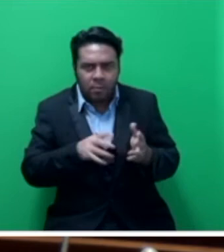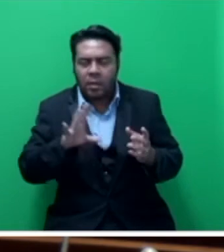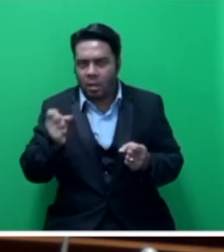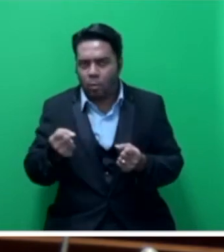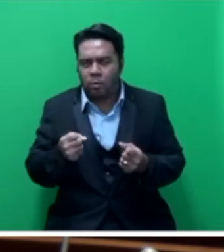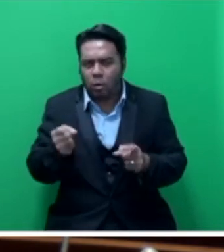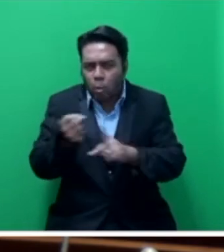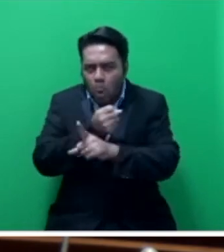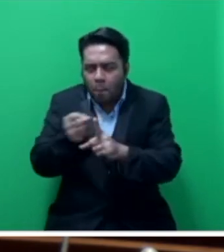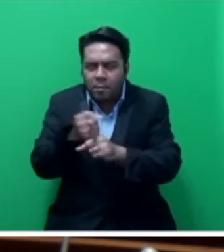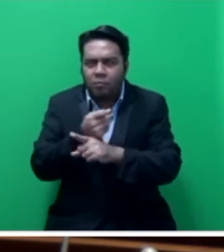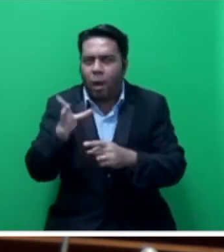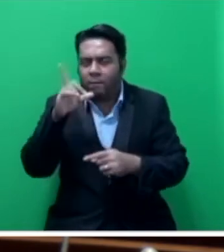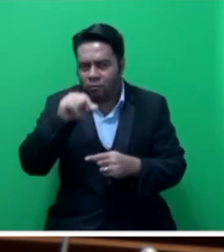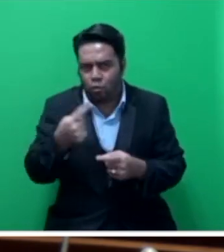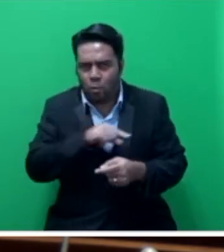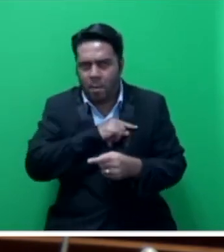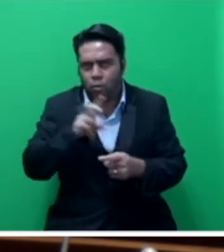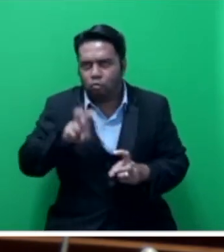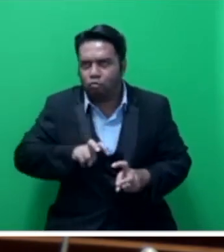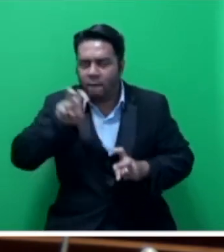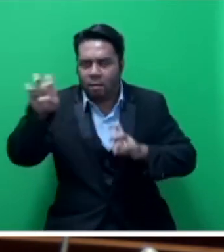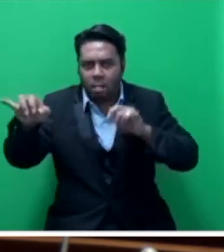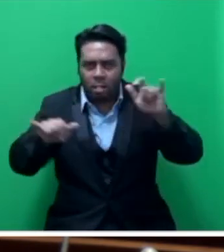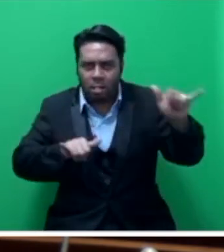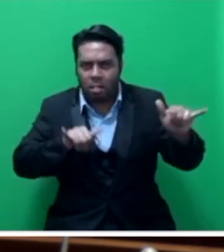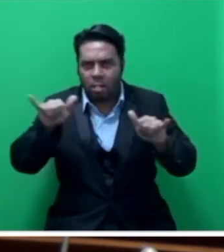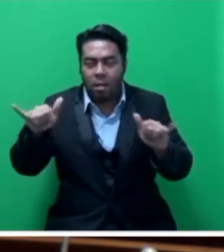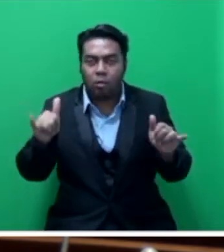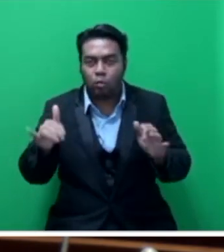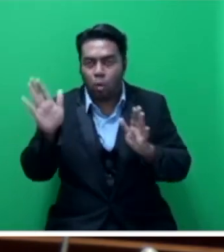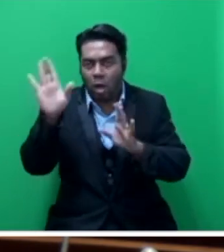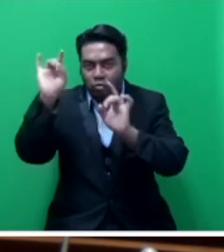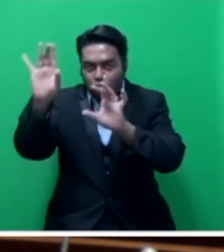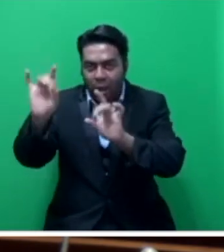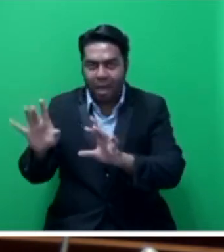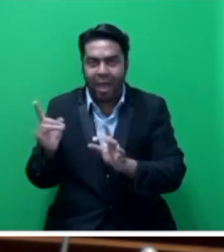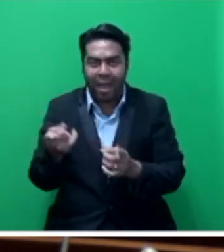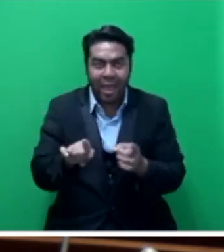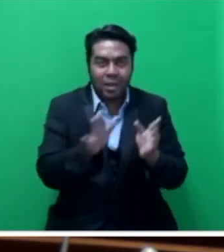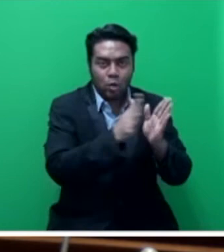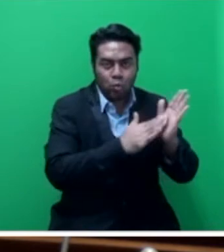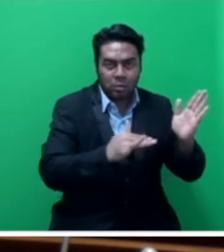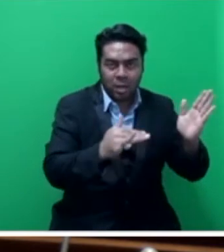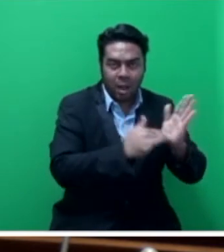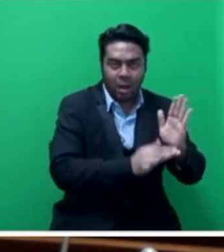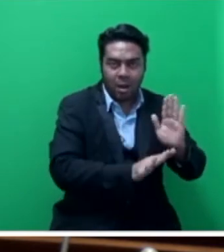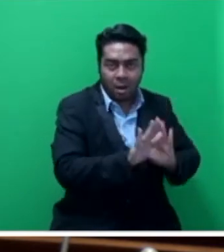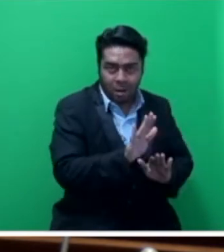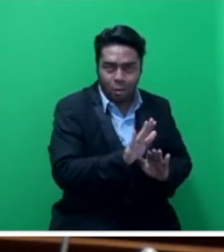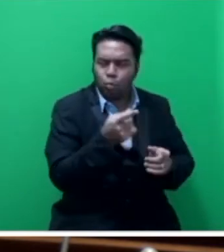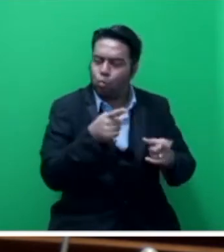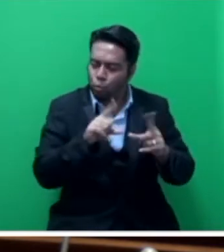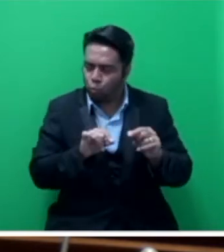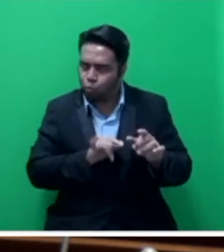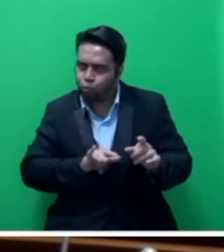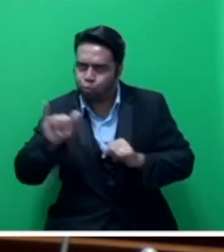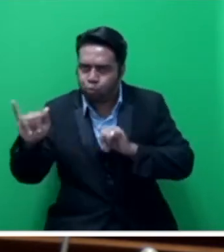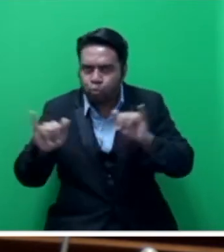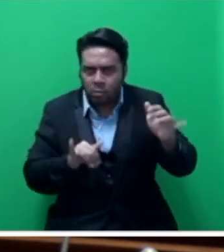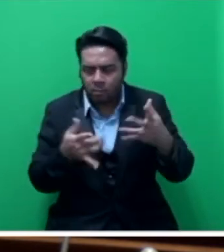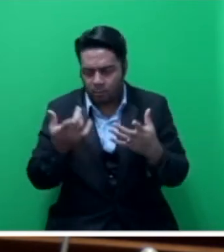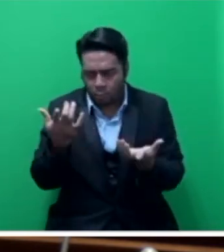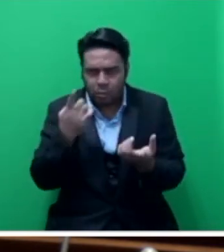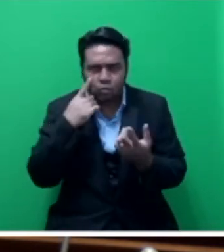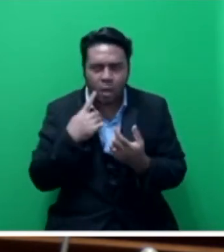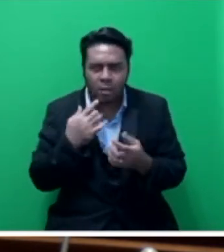largest markets. Mr. Speaker, sir, going forward, we will continue to work with the industry through the Tourism Recovery Team to address